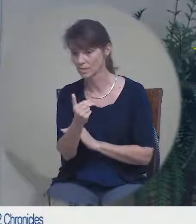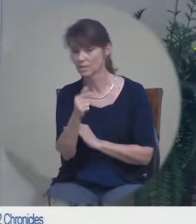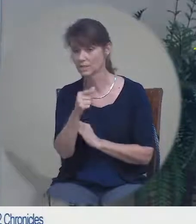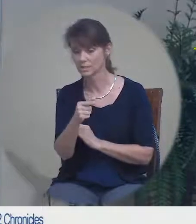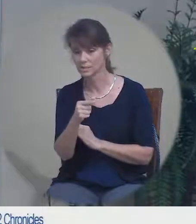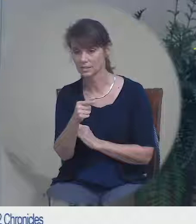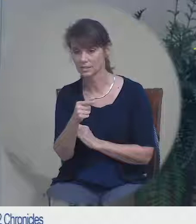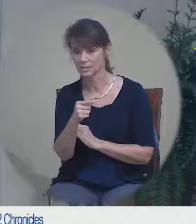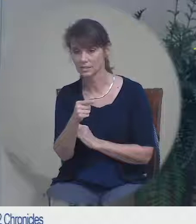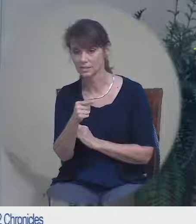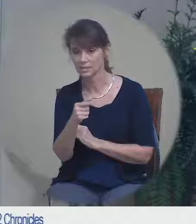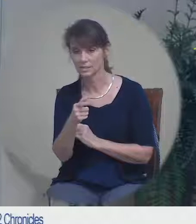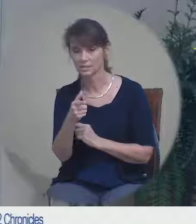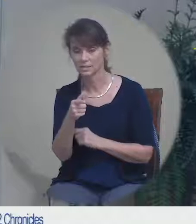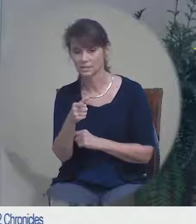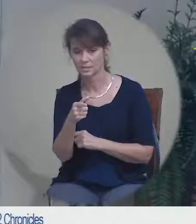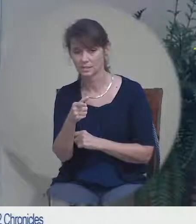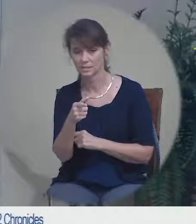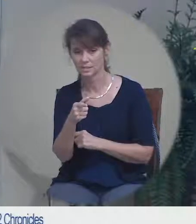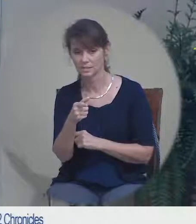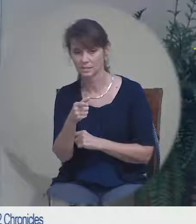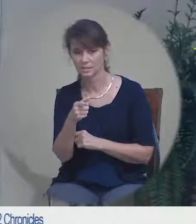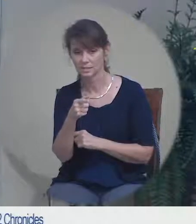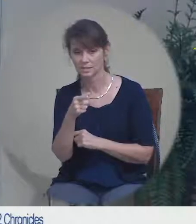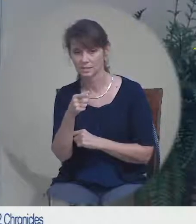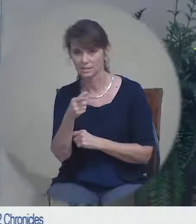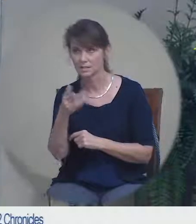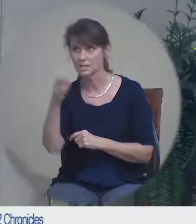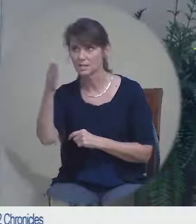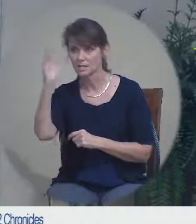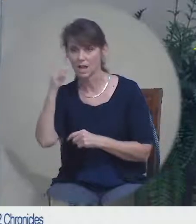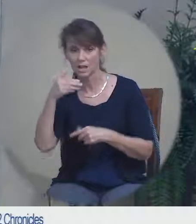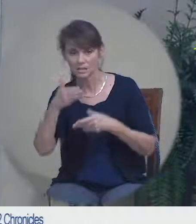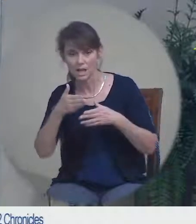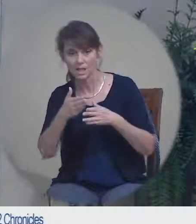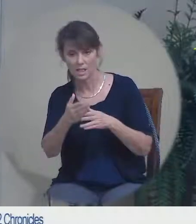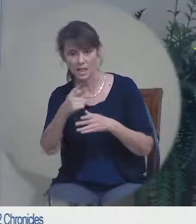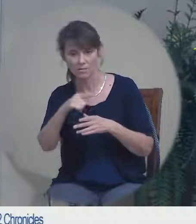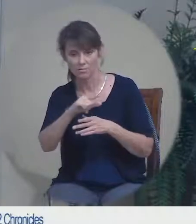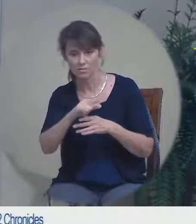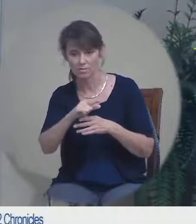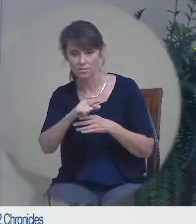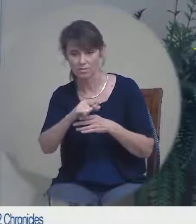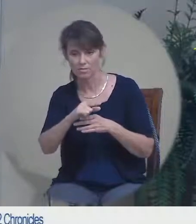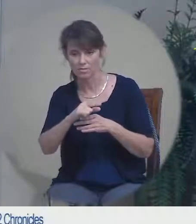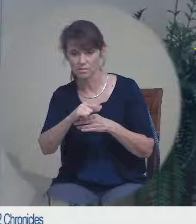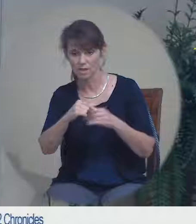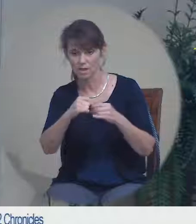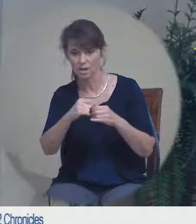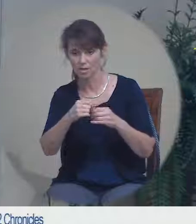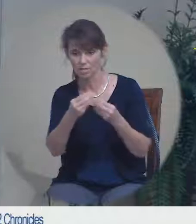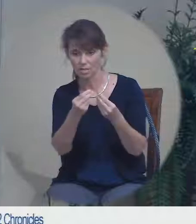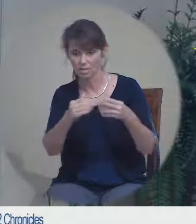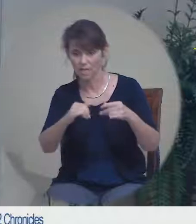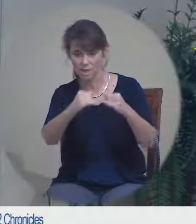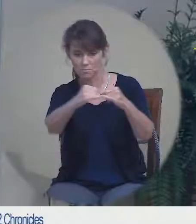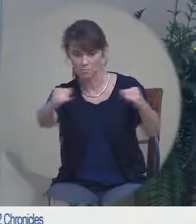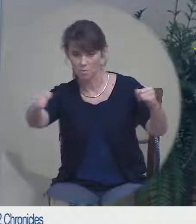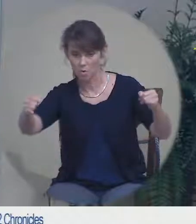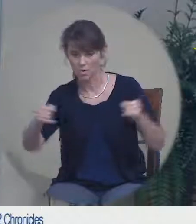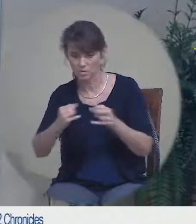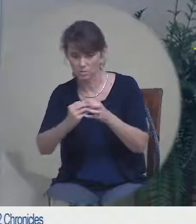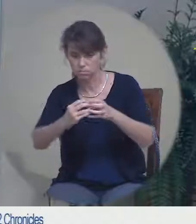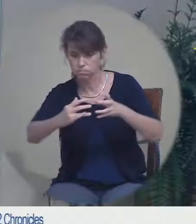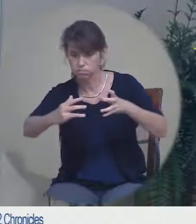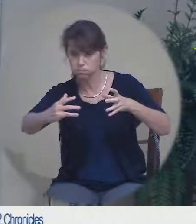of Gath-Hepher, is mentioned. And he says, I'm going to allow their borders to extend to the lengths, the time of King